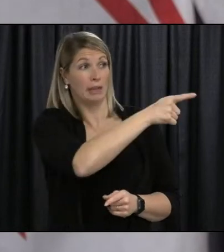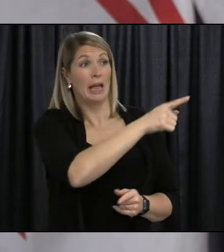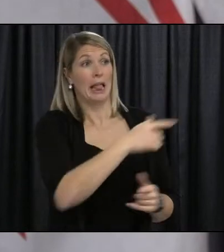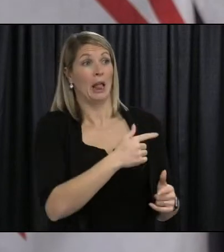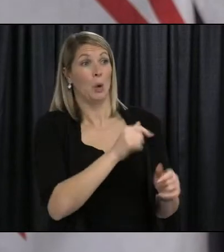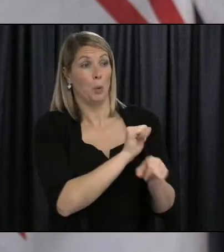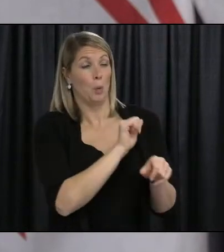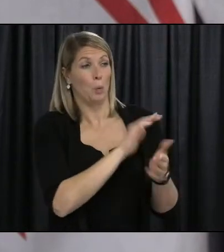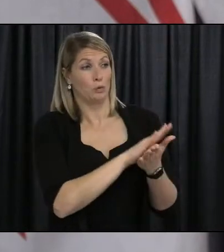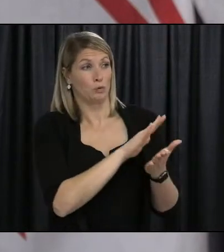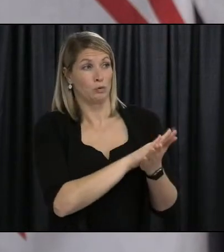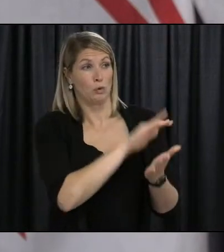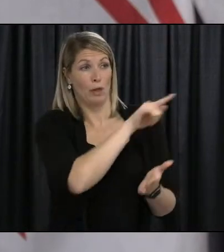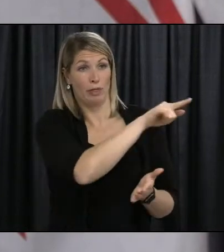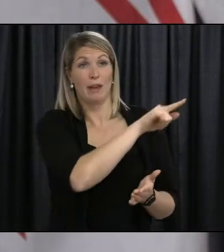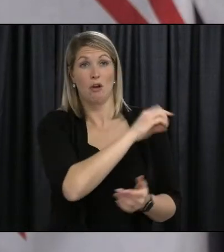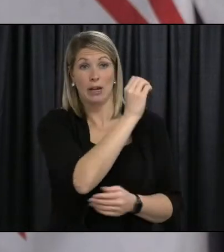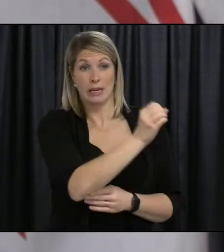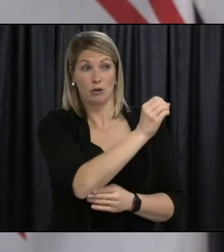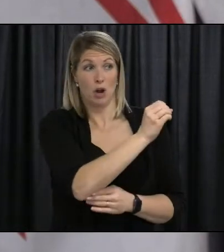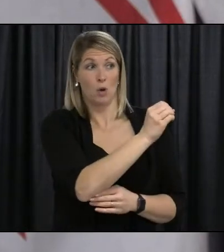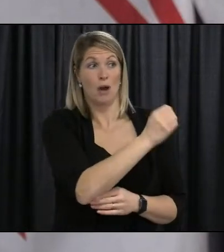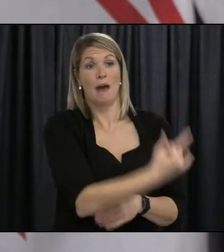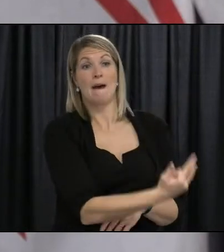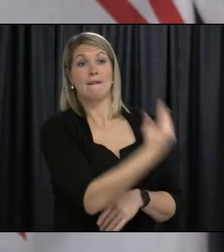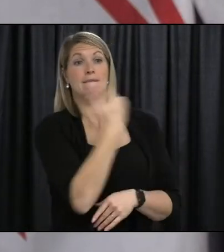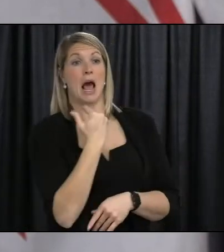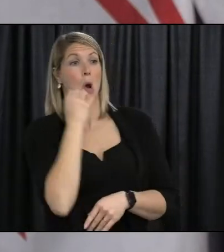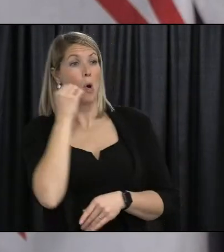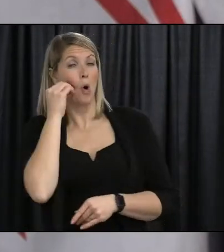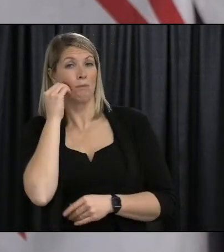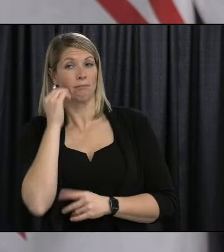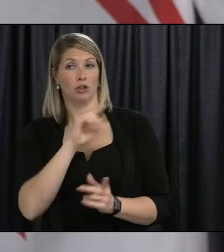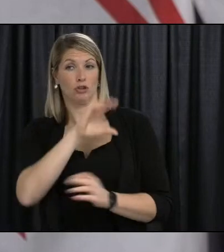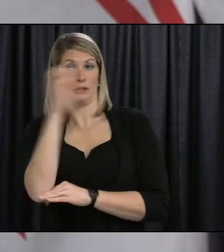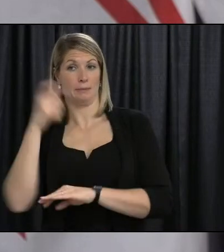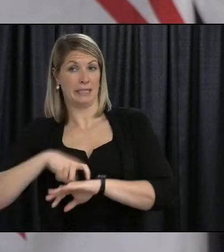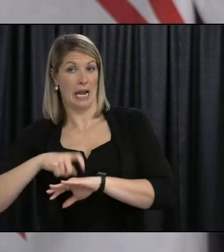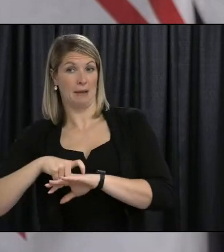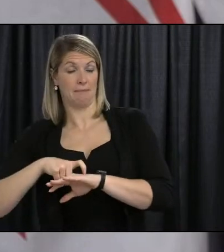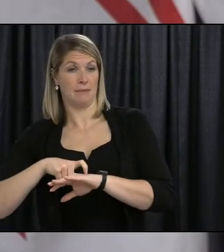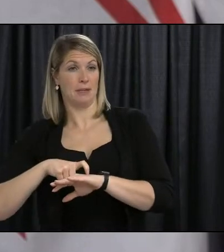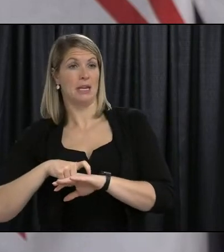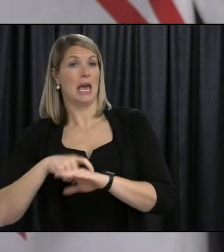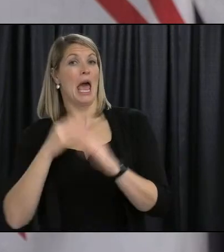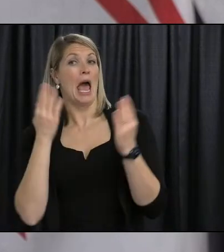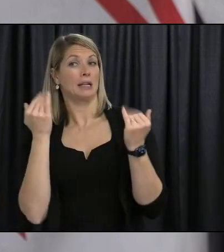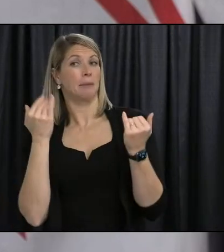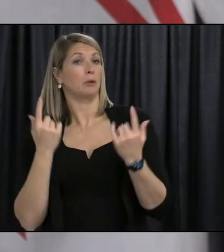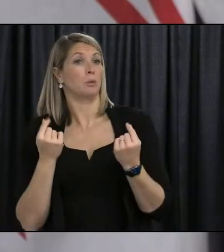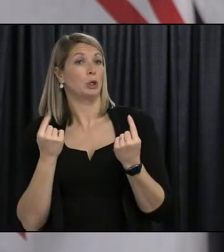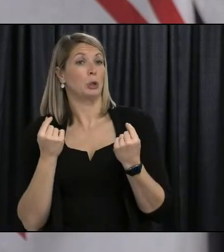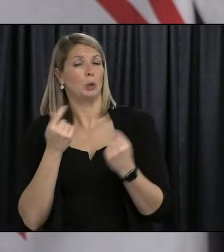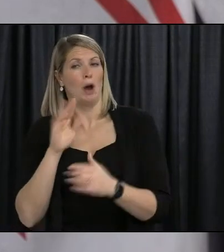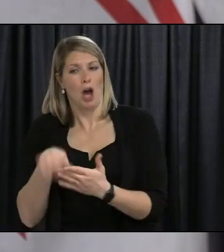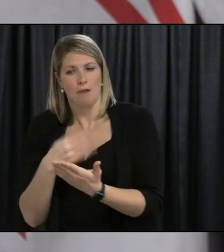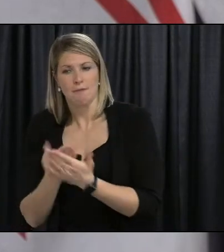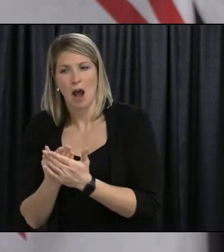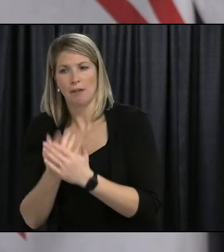and those places, then the expectation is that they will self-isolate as the orders have